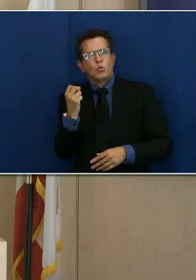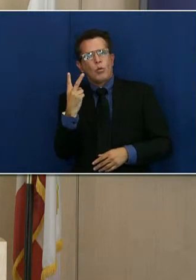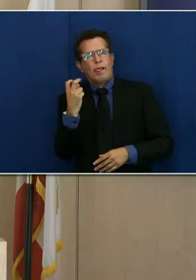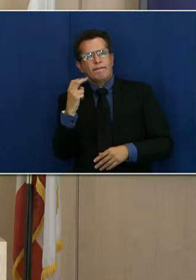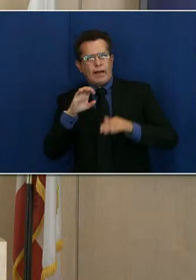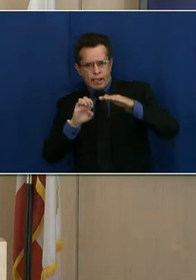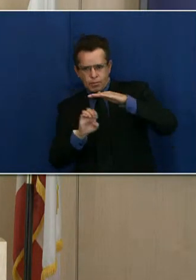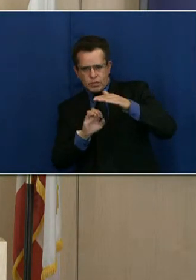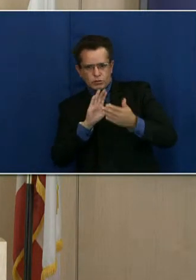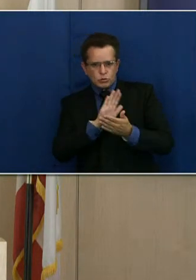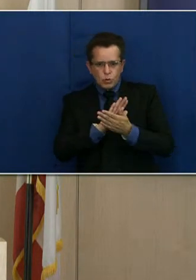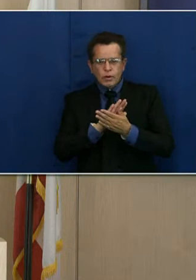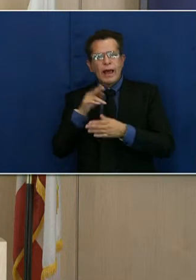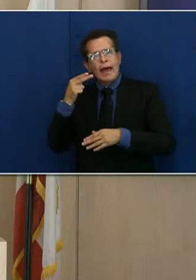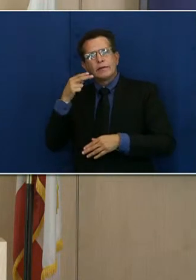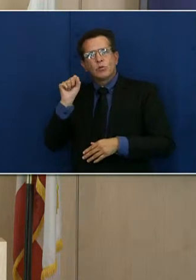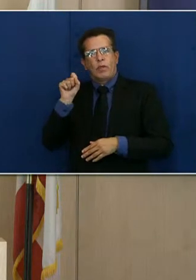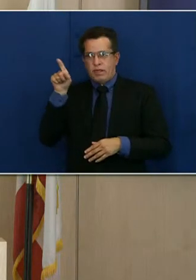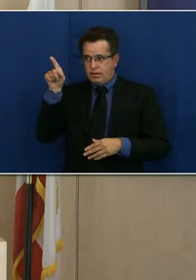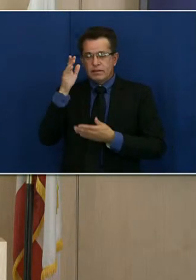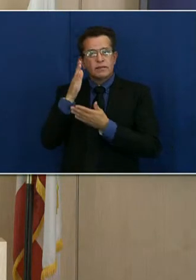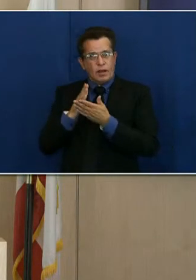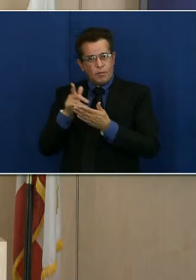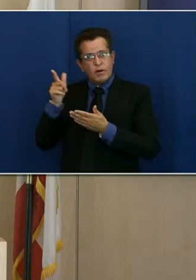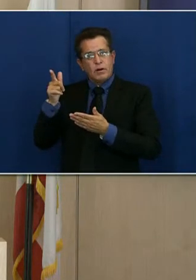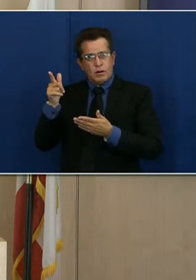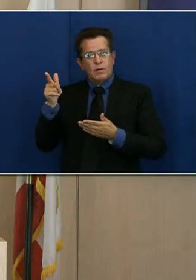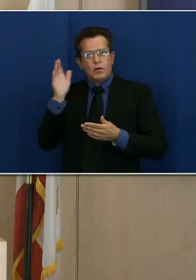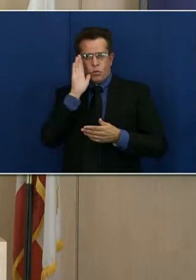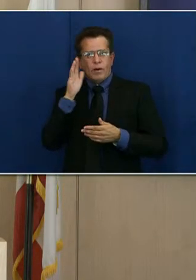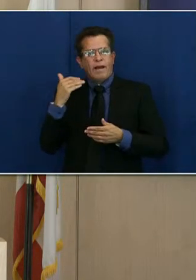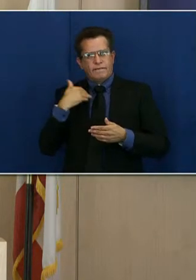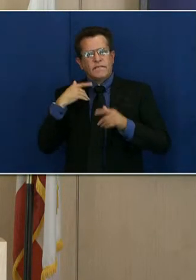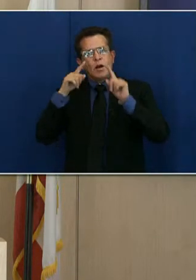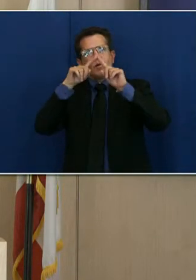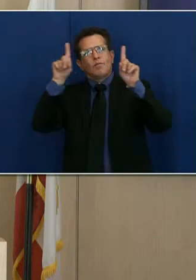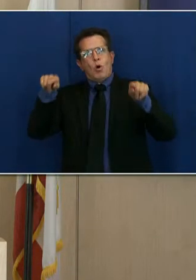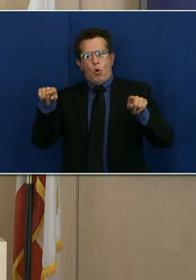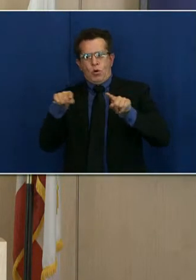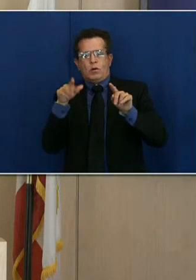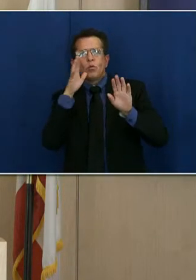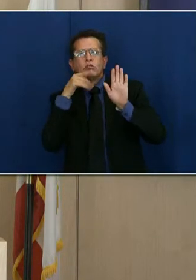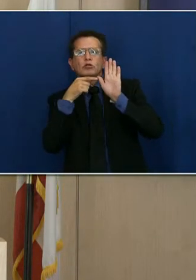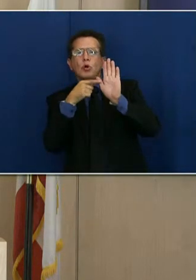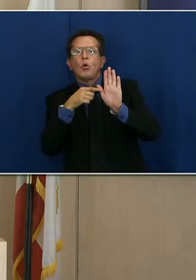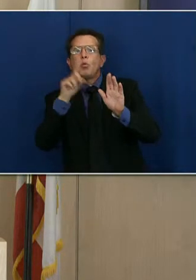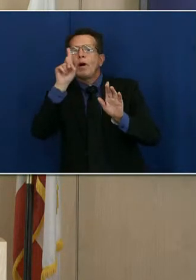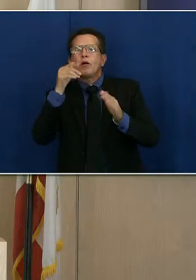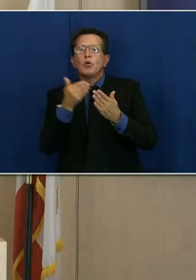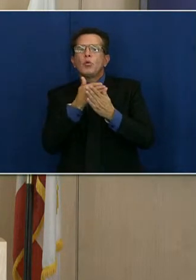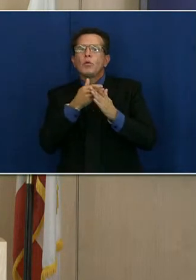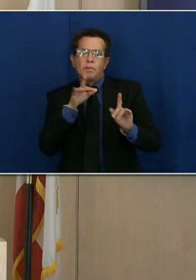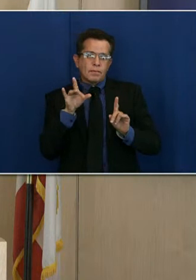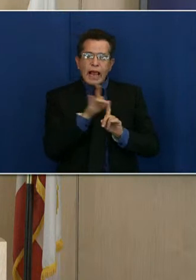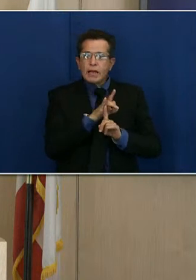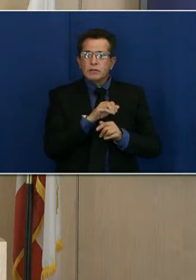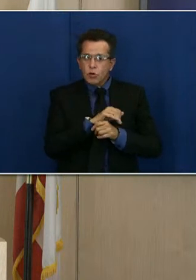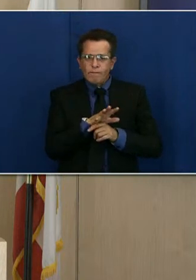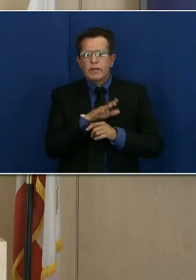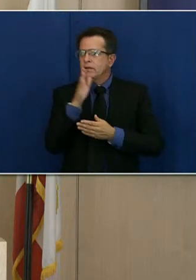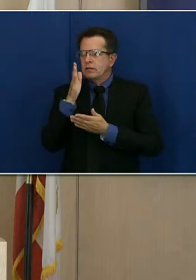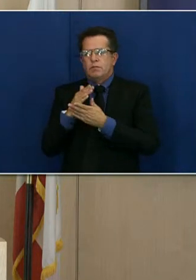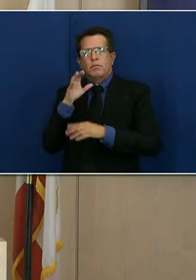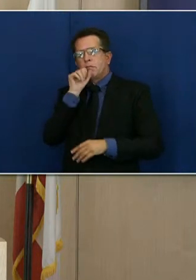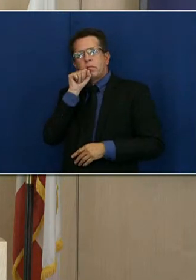these schools, some of them will have a dashboard where they'll post new cases, others won't. It might be a little different for